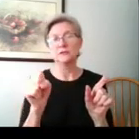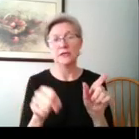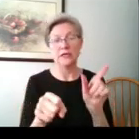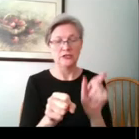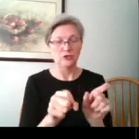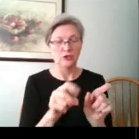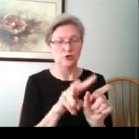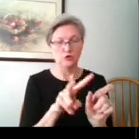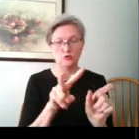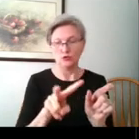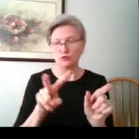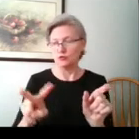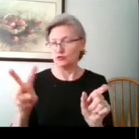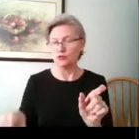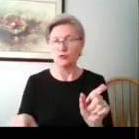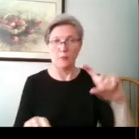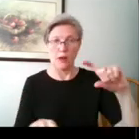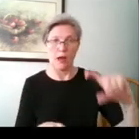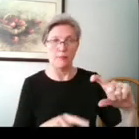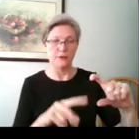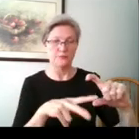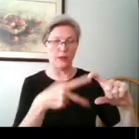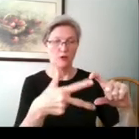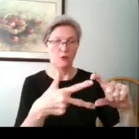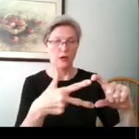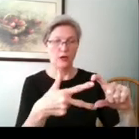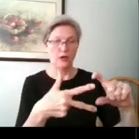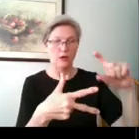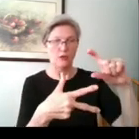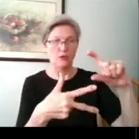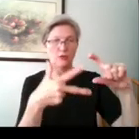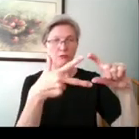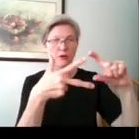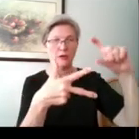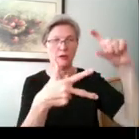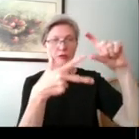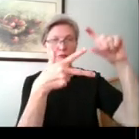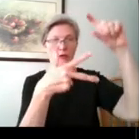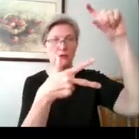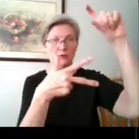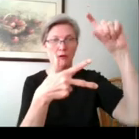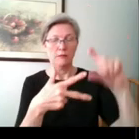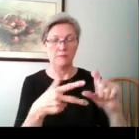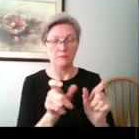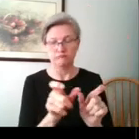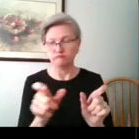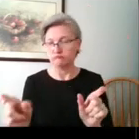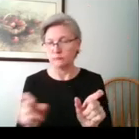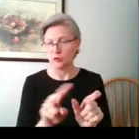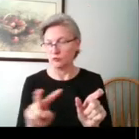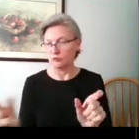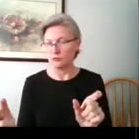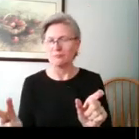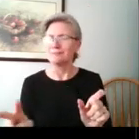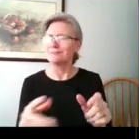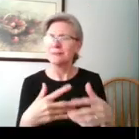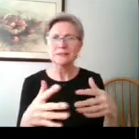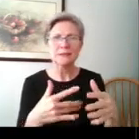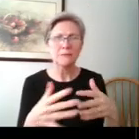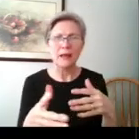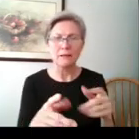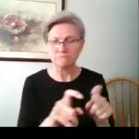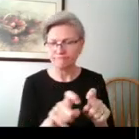here is worth 2. Over here I'm moving by 3s. That's okay. My scales can be different as long as the interval within the